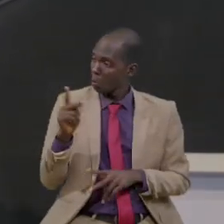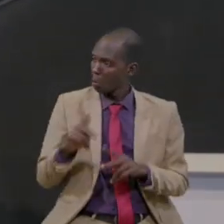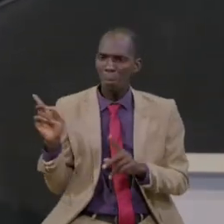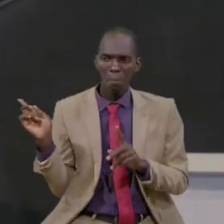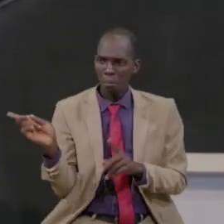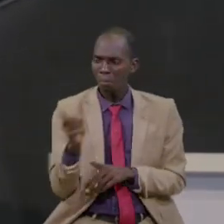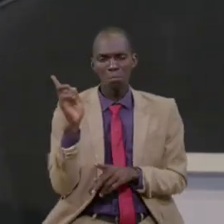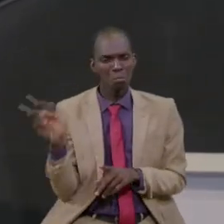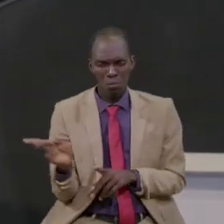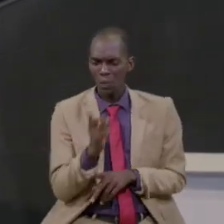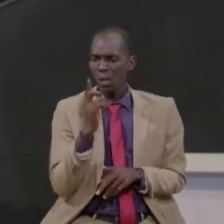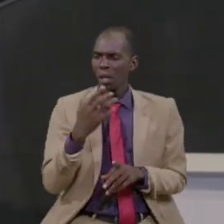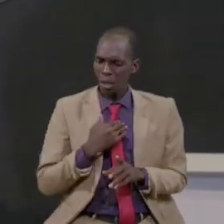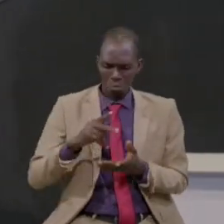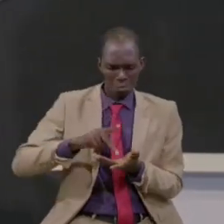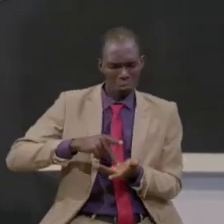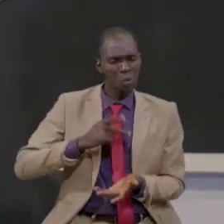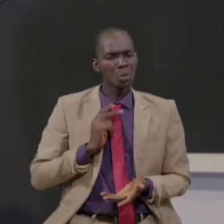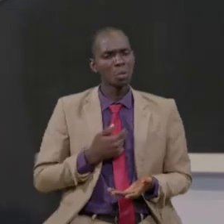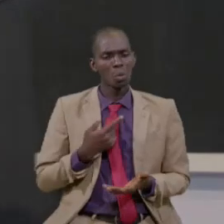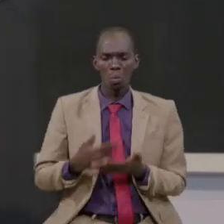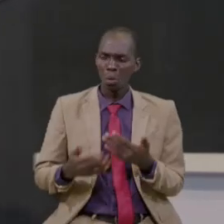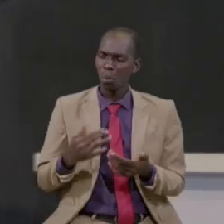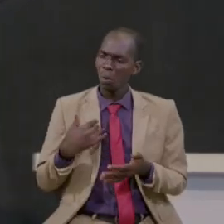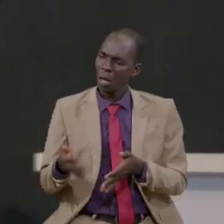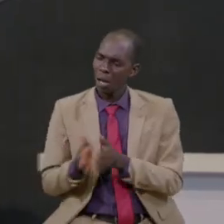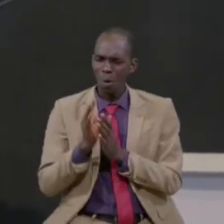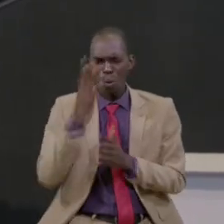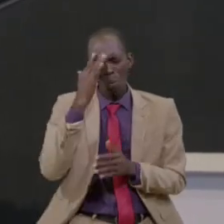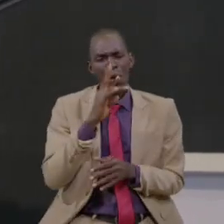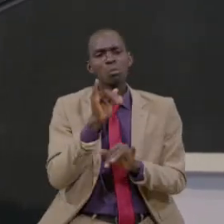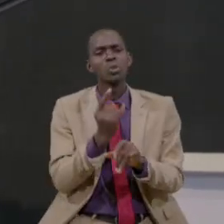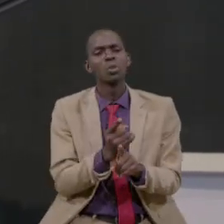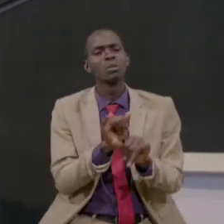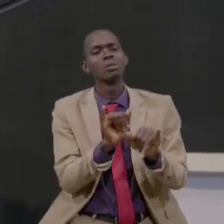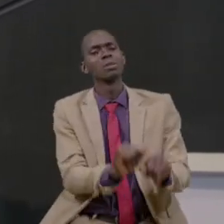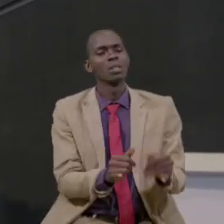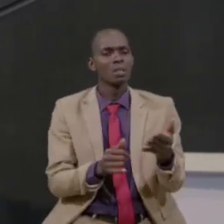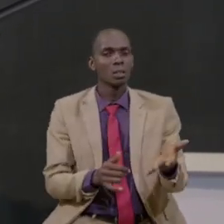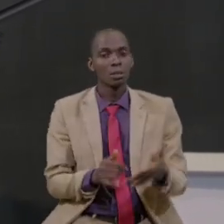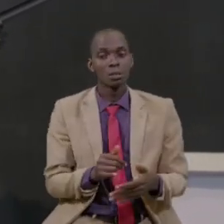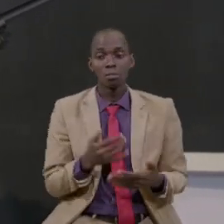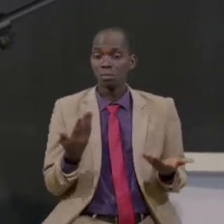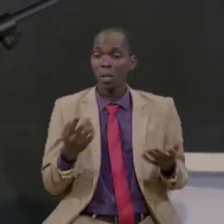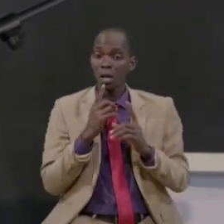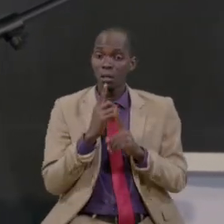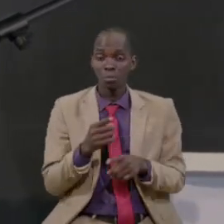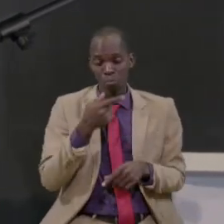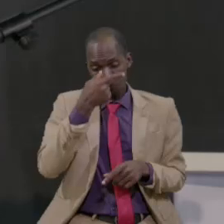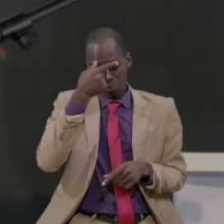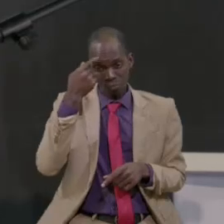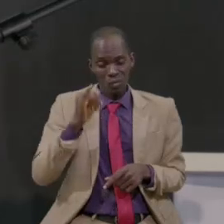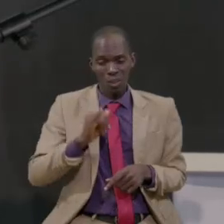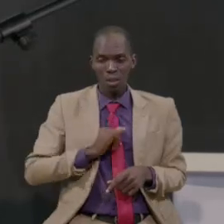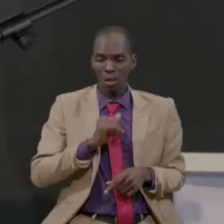passed and he gave. What were asked there? Were you just there? He said, because I'm a